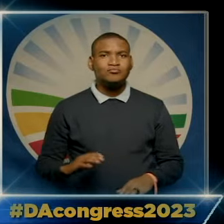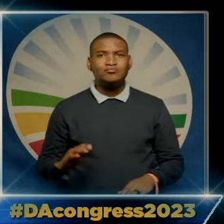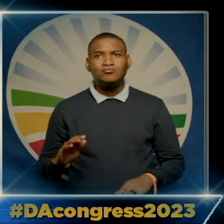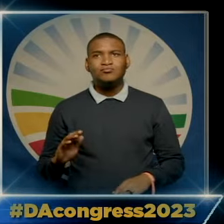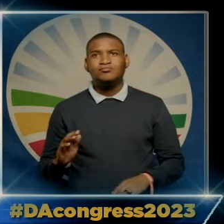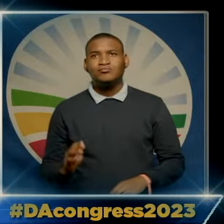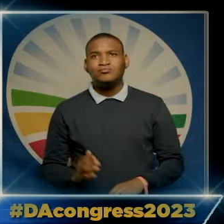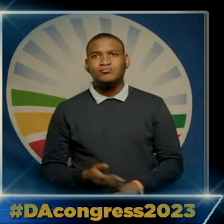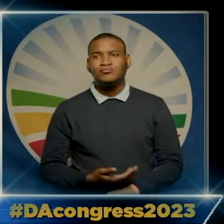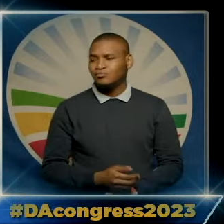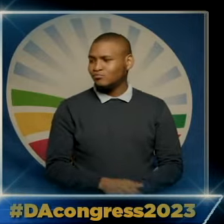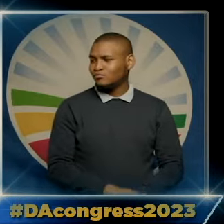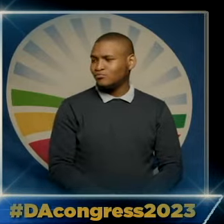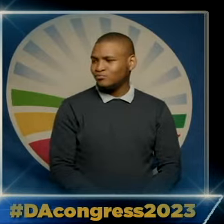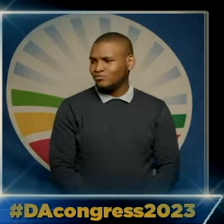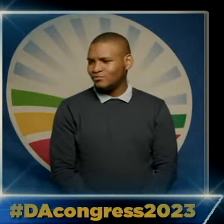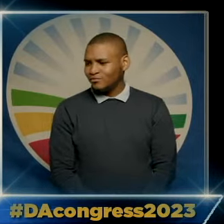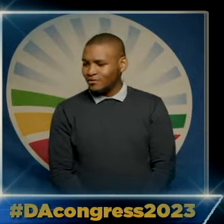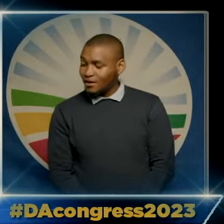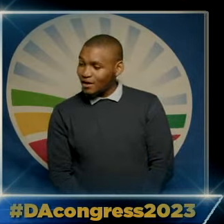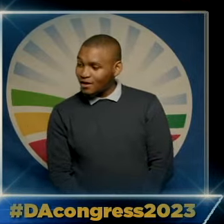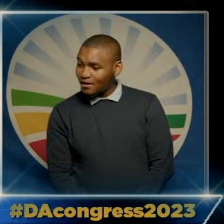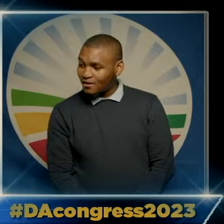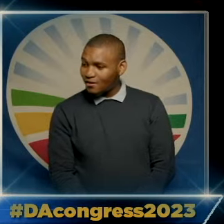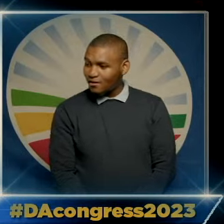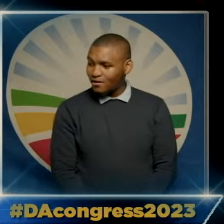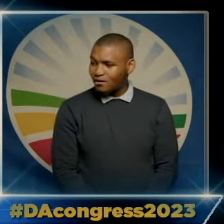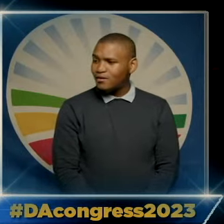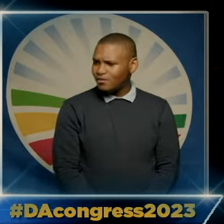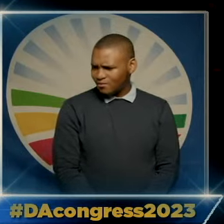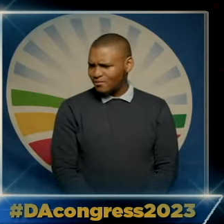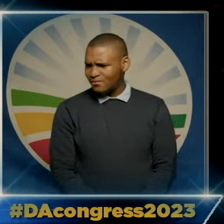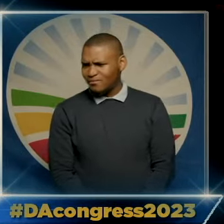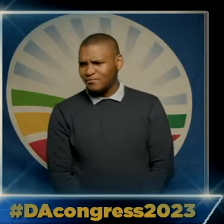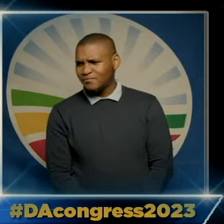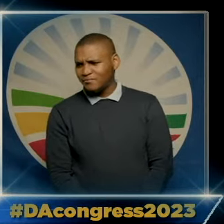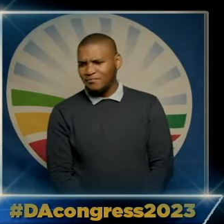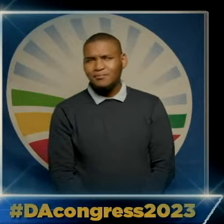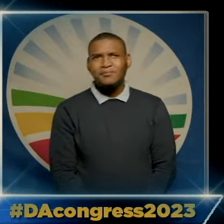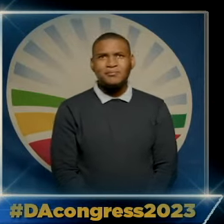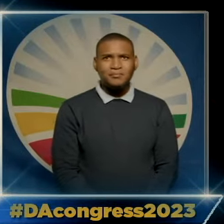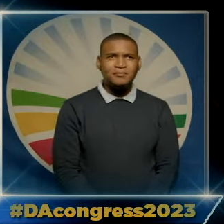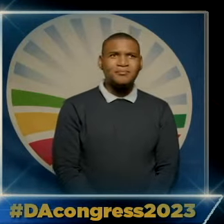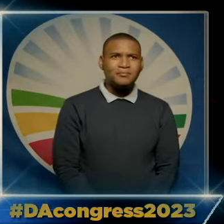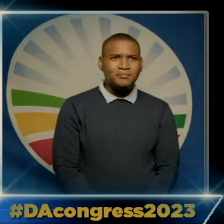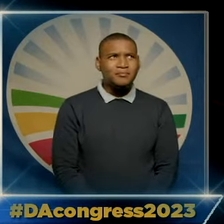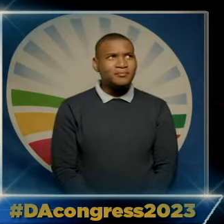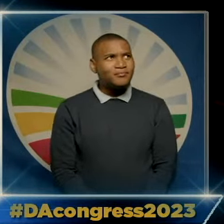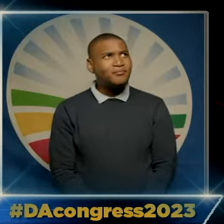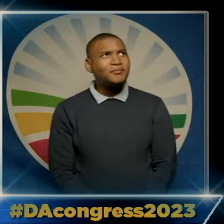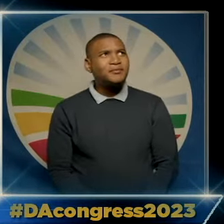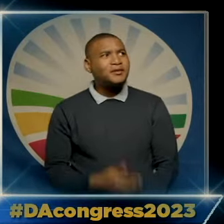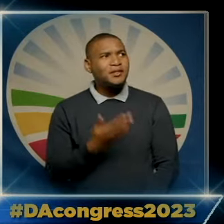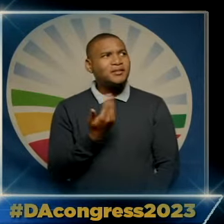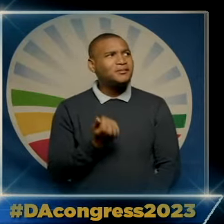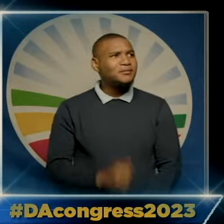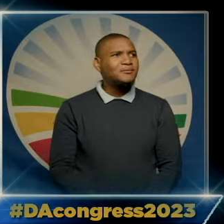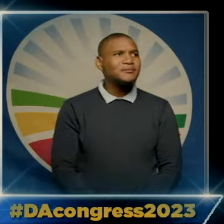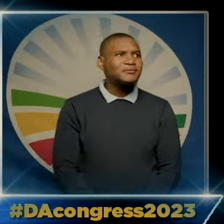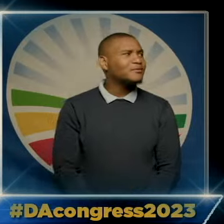Let me indicate. Hoza! Aye, DA, aye. Let's go! 2, 4, Hoza!